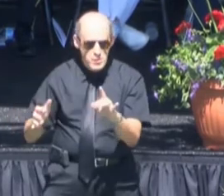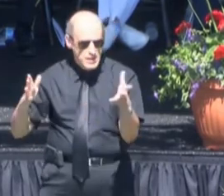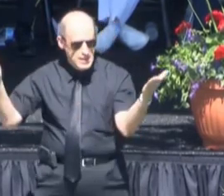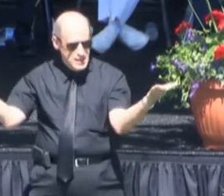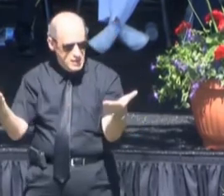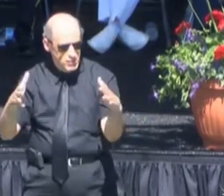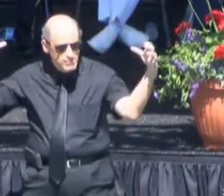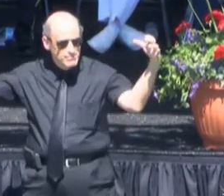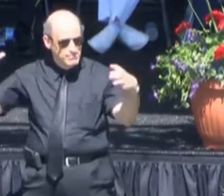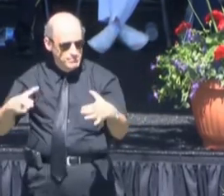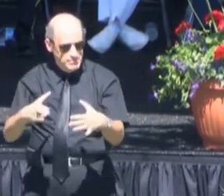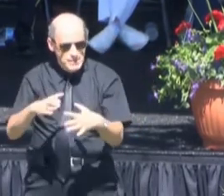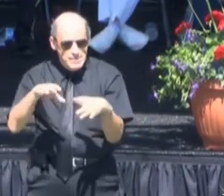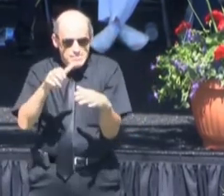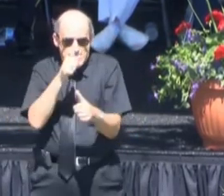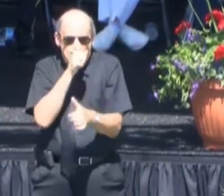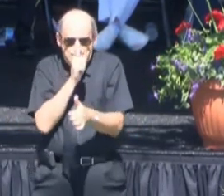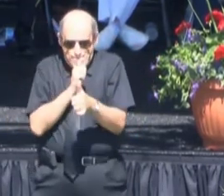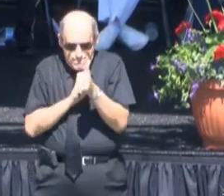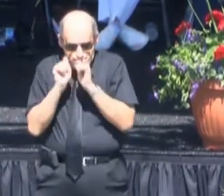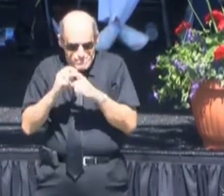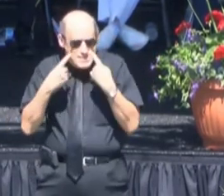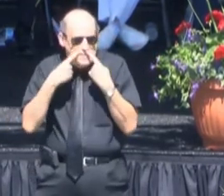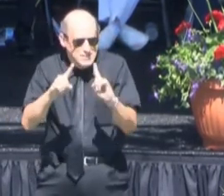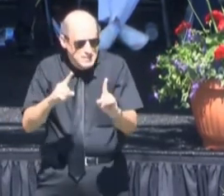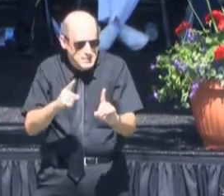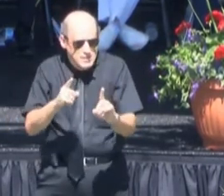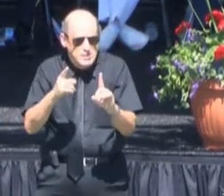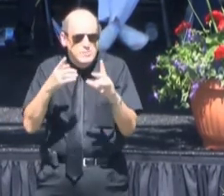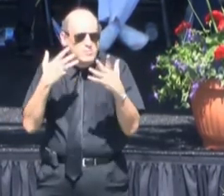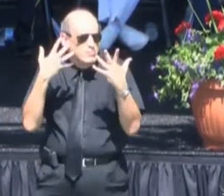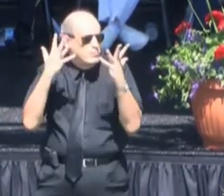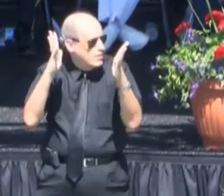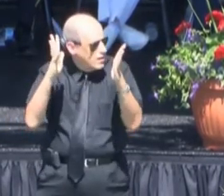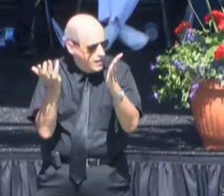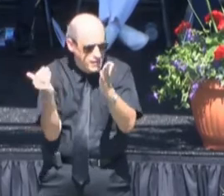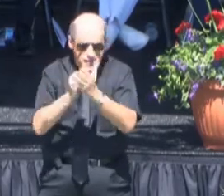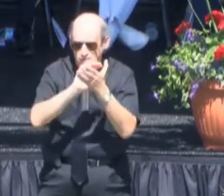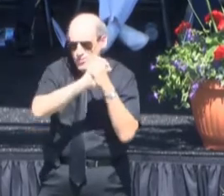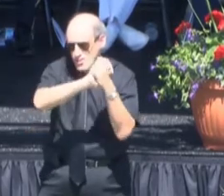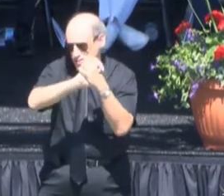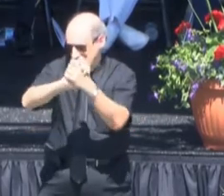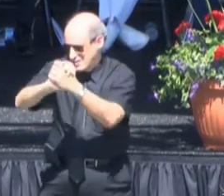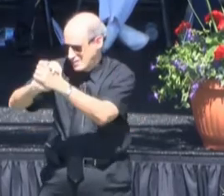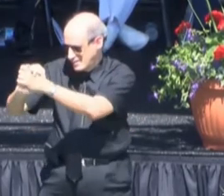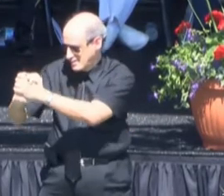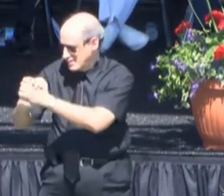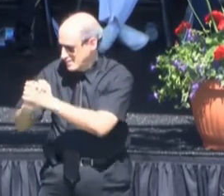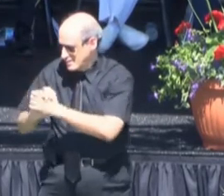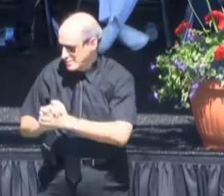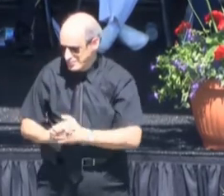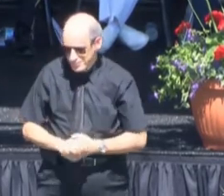were the ones able to endure and succeed. So once again, congratulations.